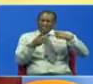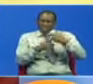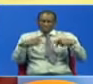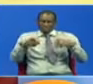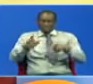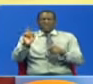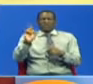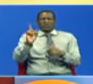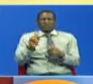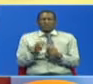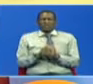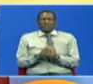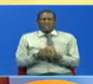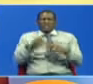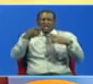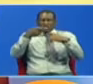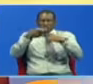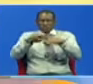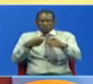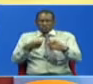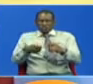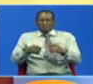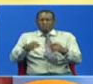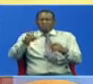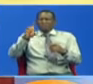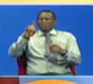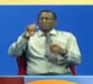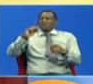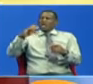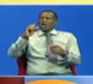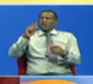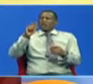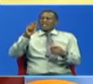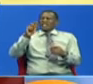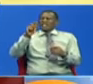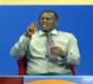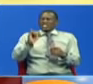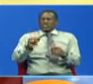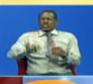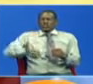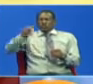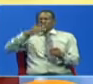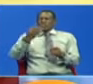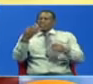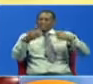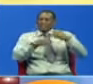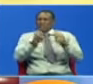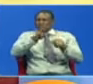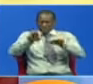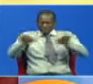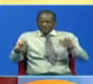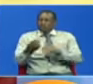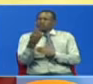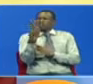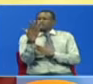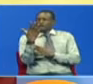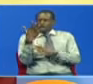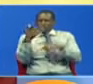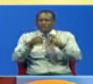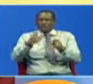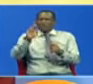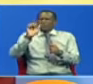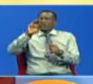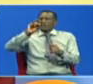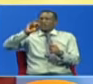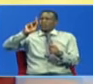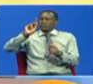Nairobi come from Dagoretti North, 36, Westlands, 25, Kamkunji,